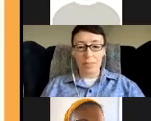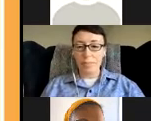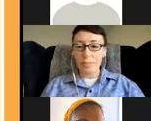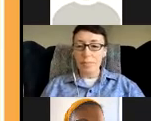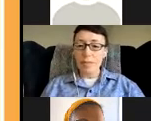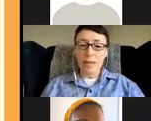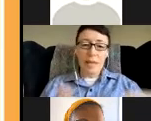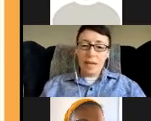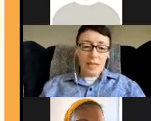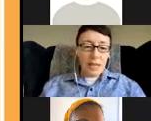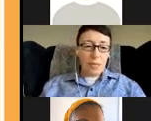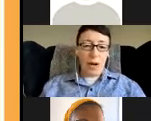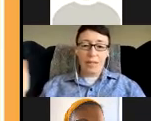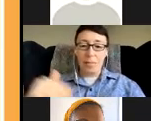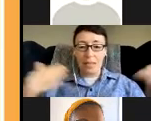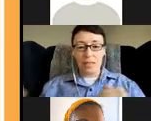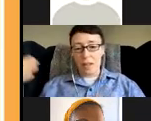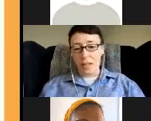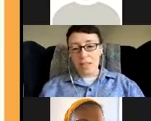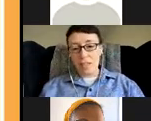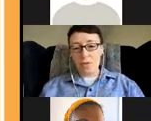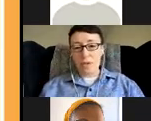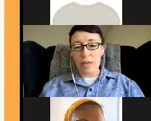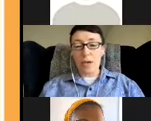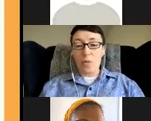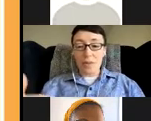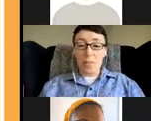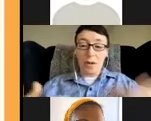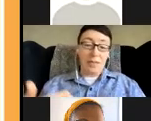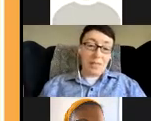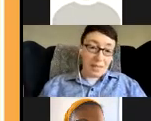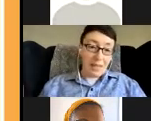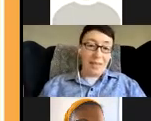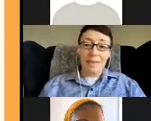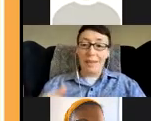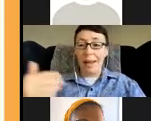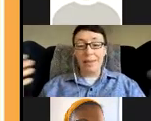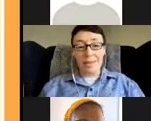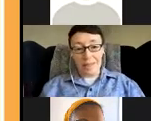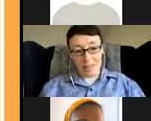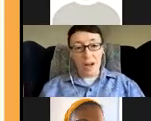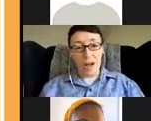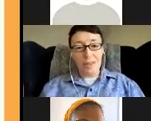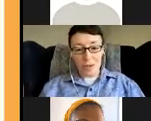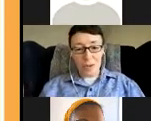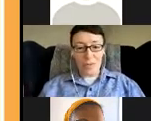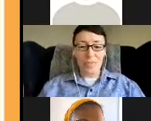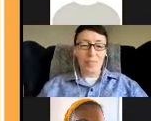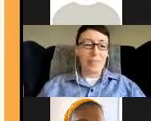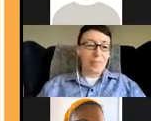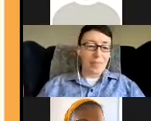Act. It's not surprising based on this history what this policy does and does not